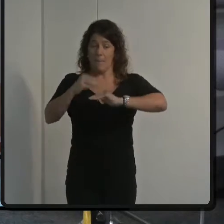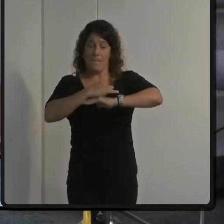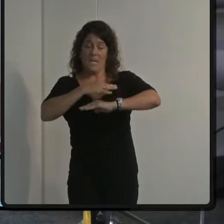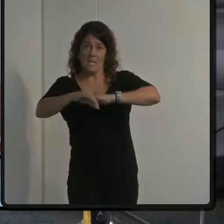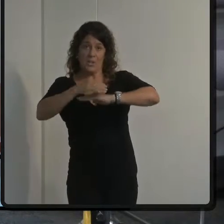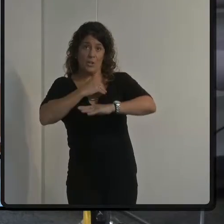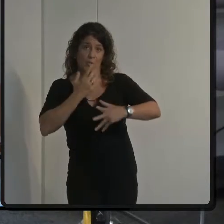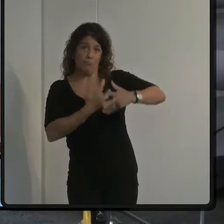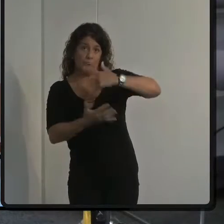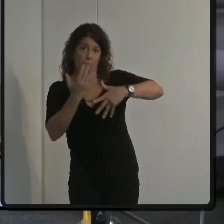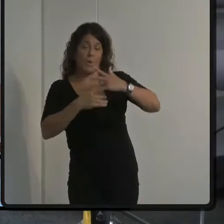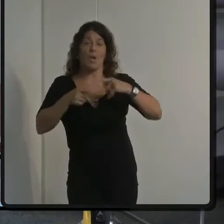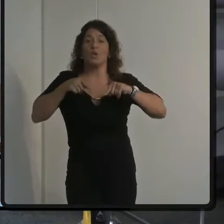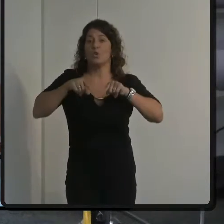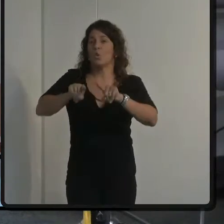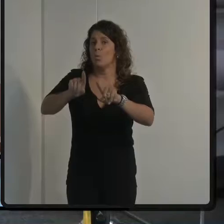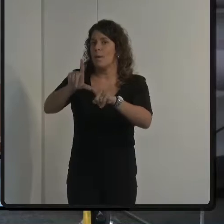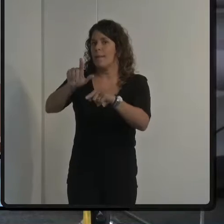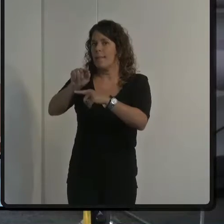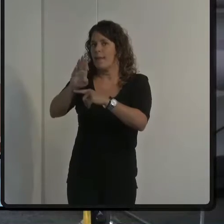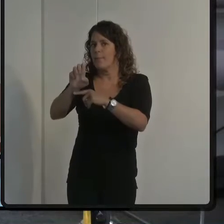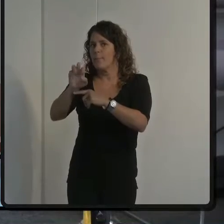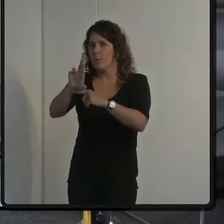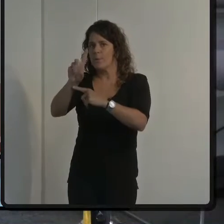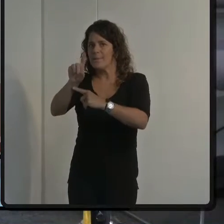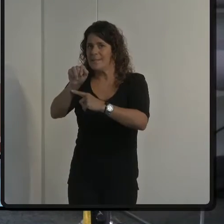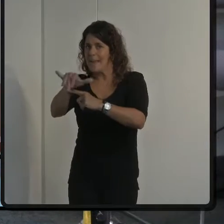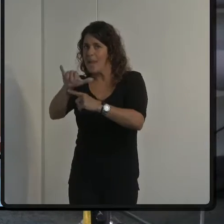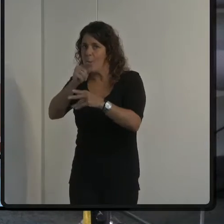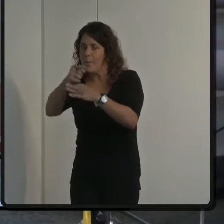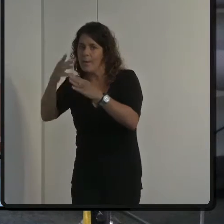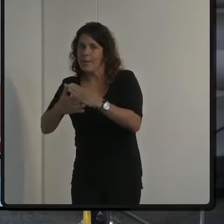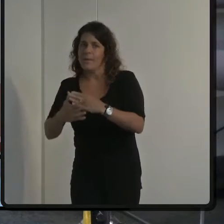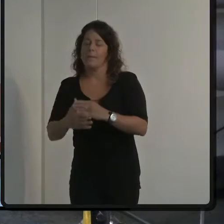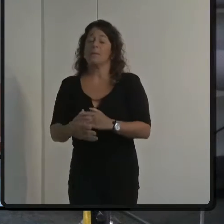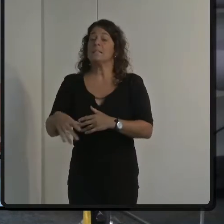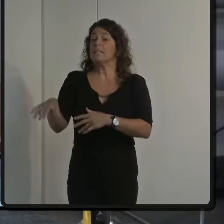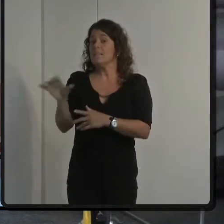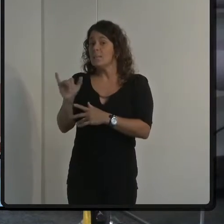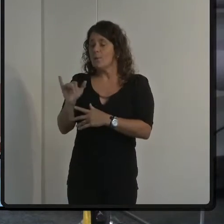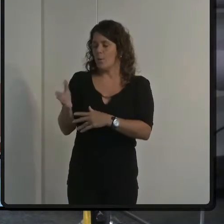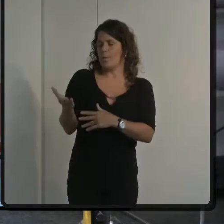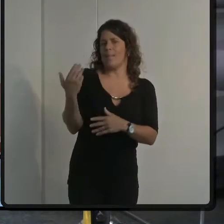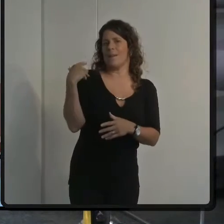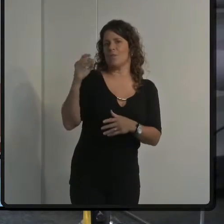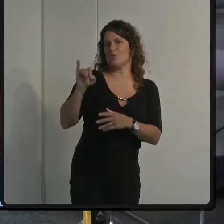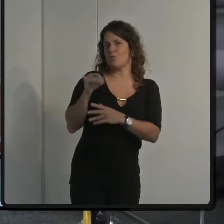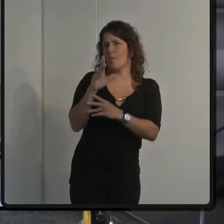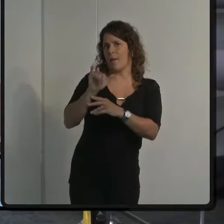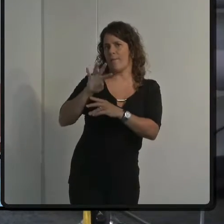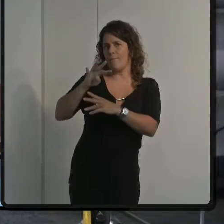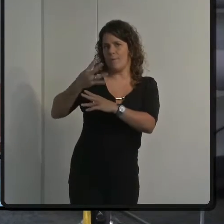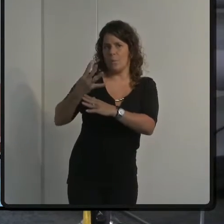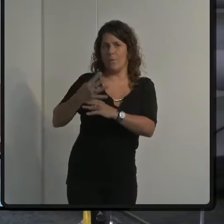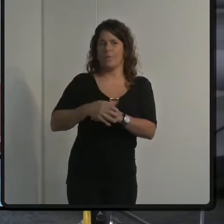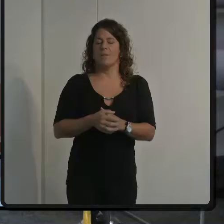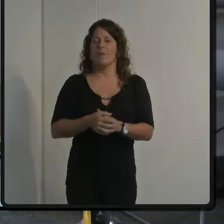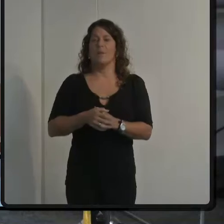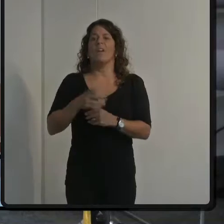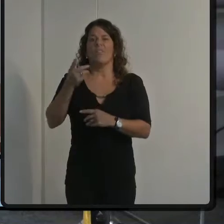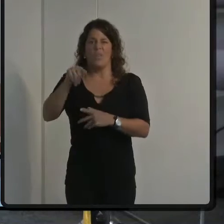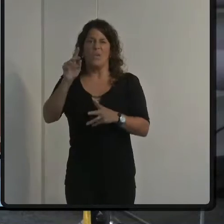during the Labor Day weekend. Similar to the closure on 4th of July, beaches will be closed to